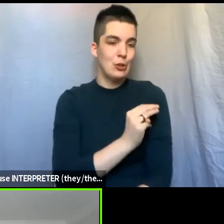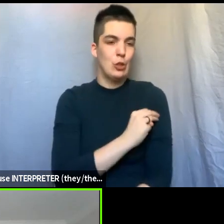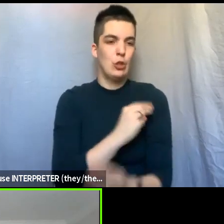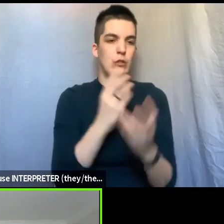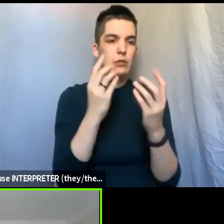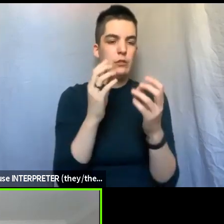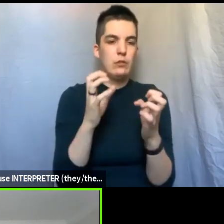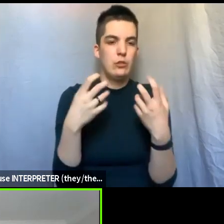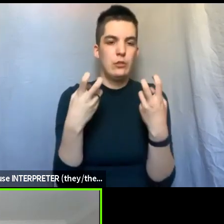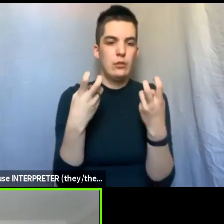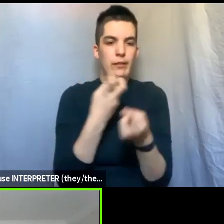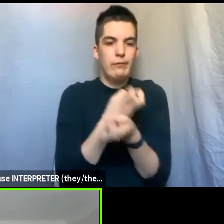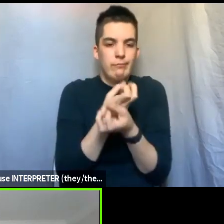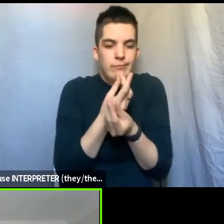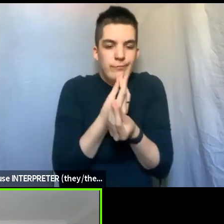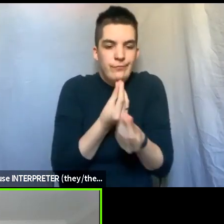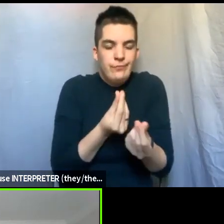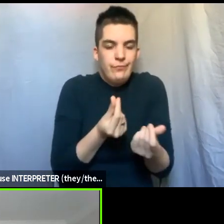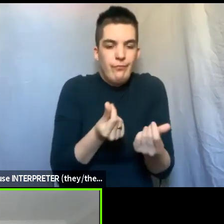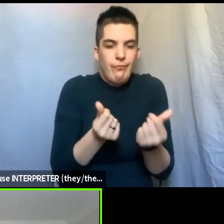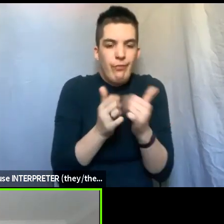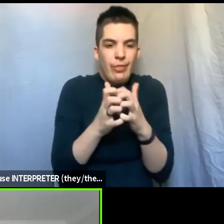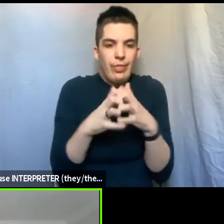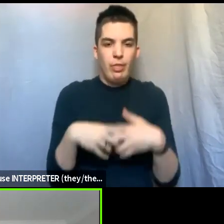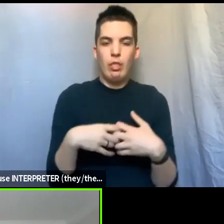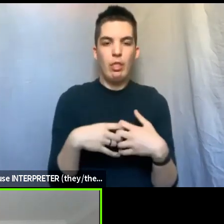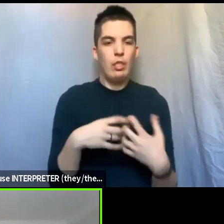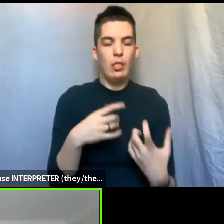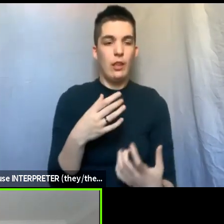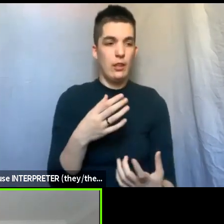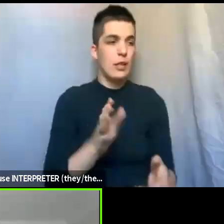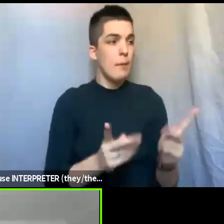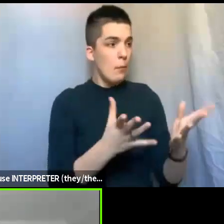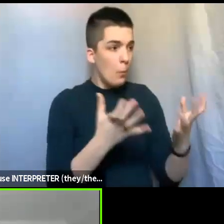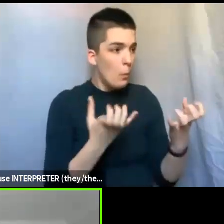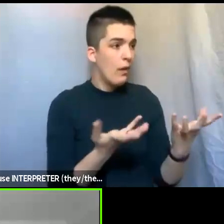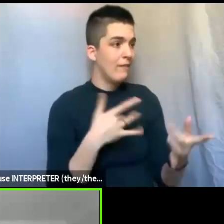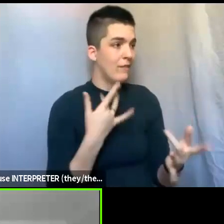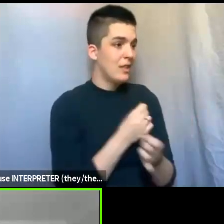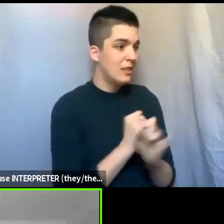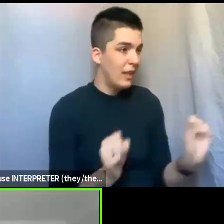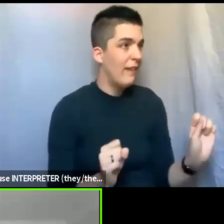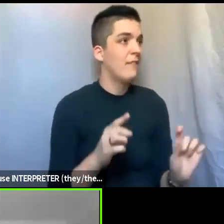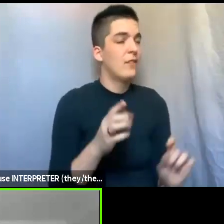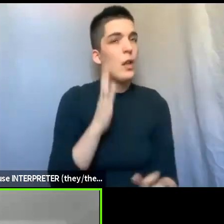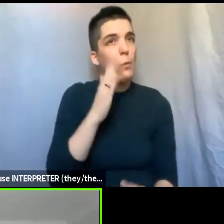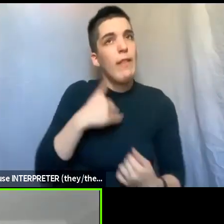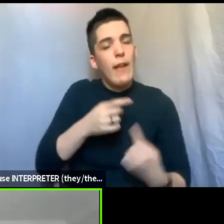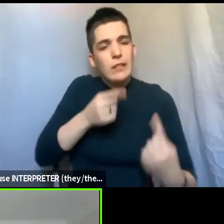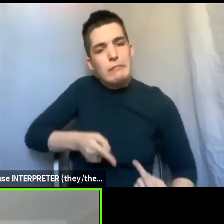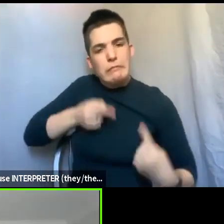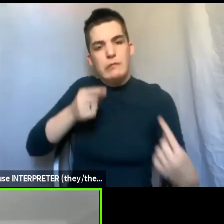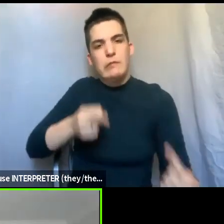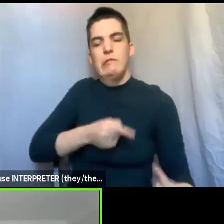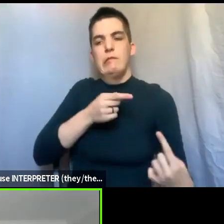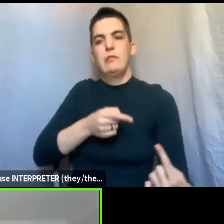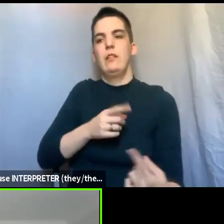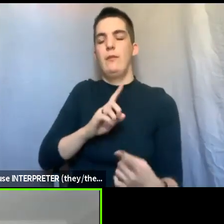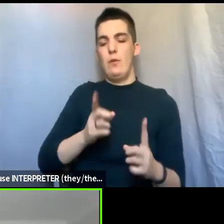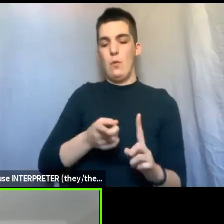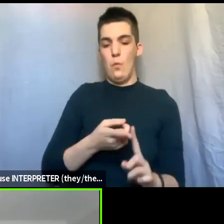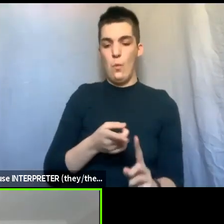strongly, I think. People are going to want to feel safe. They're going to have some trepidation about it for a while. But once they start to eat again